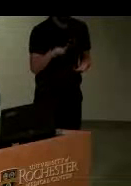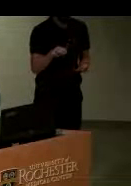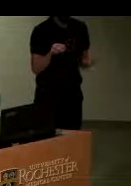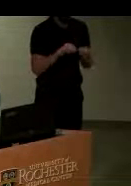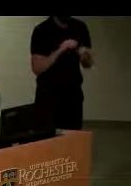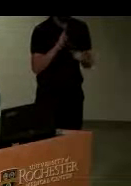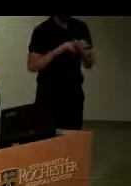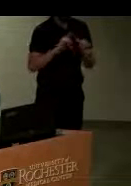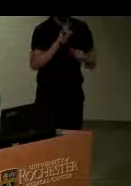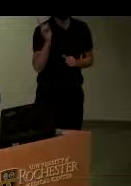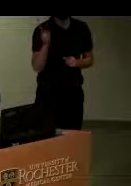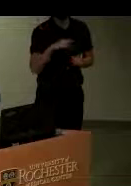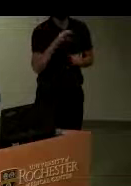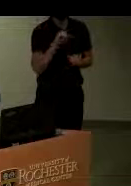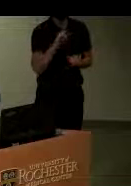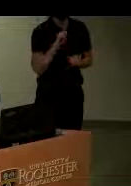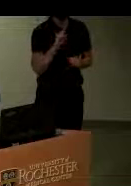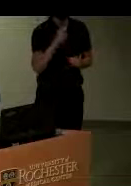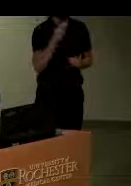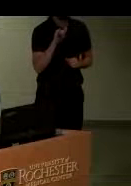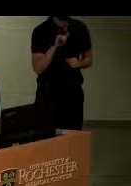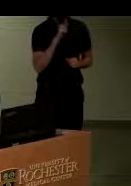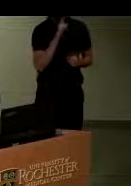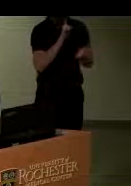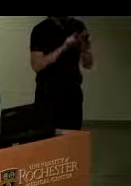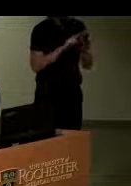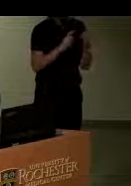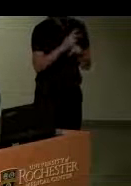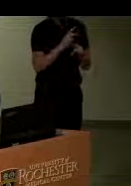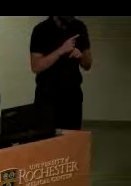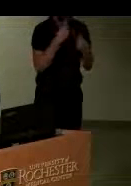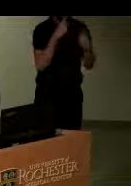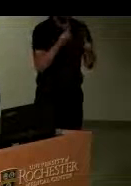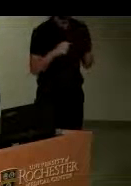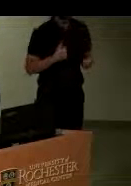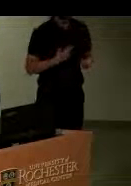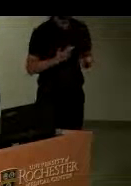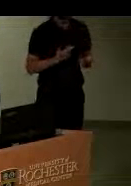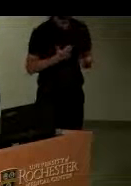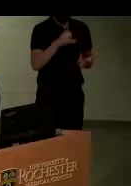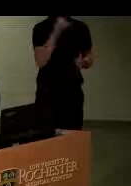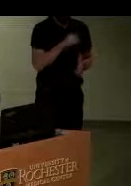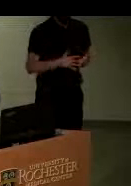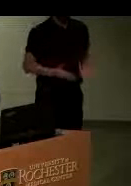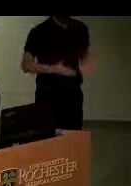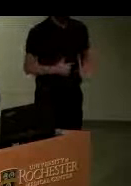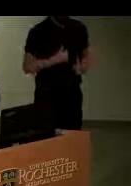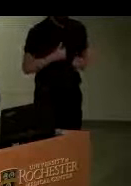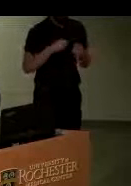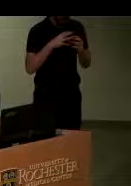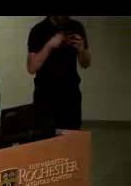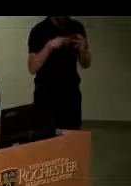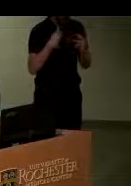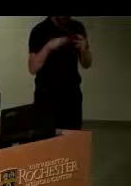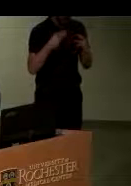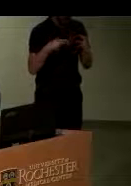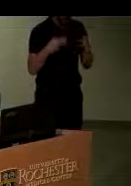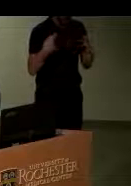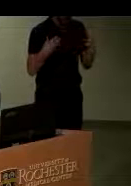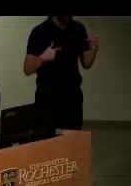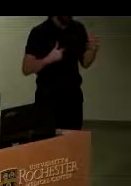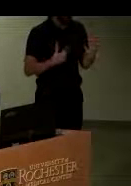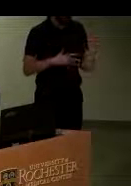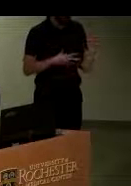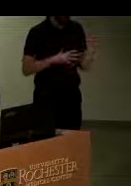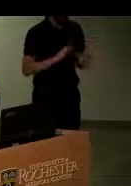than a colonoscopy to figure this woman out. And finally, it was so ridiculous. This was going on and on and on and on and on. So